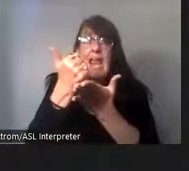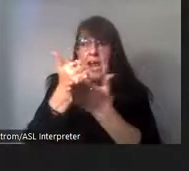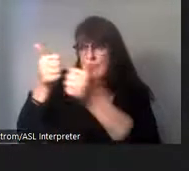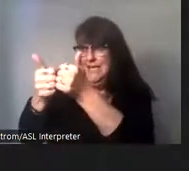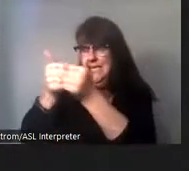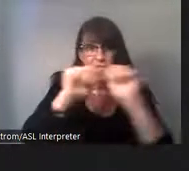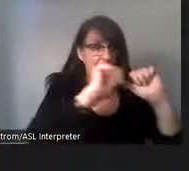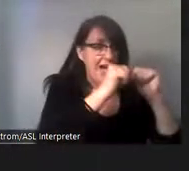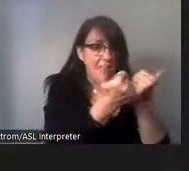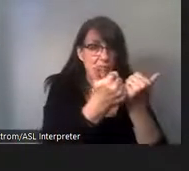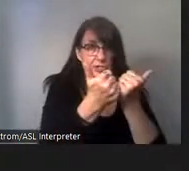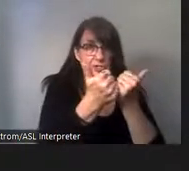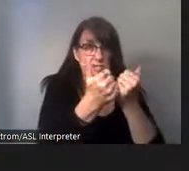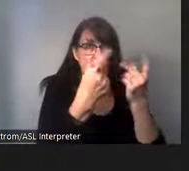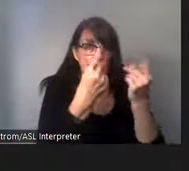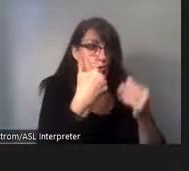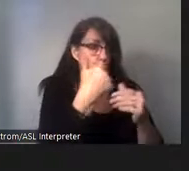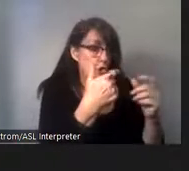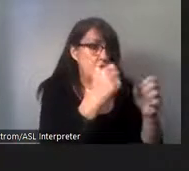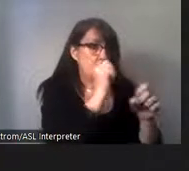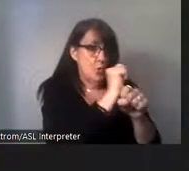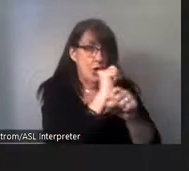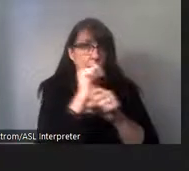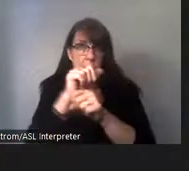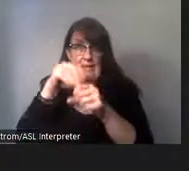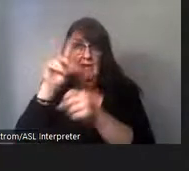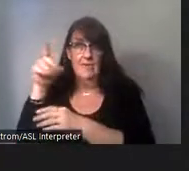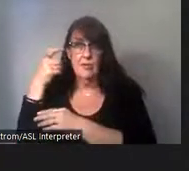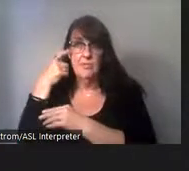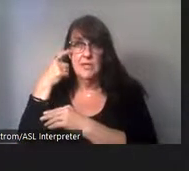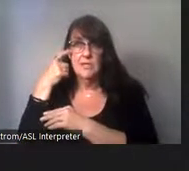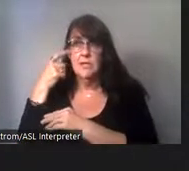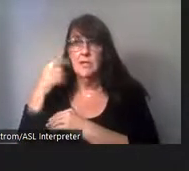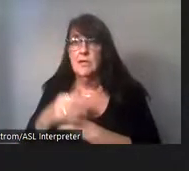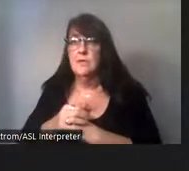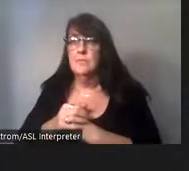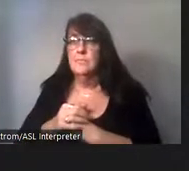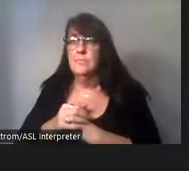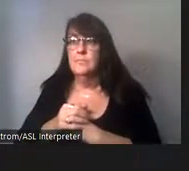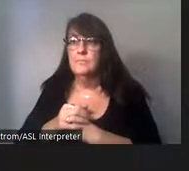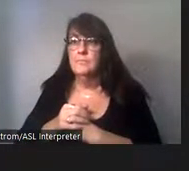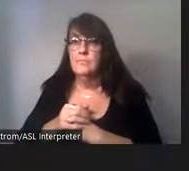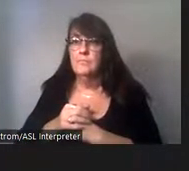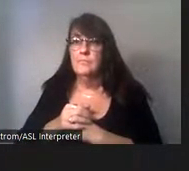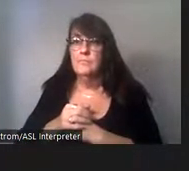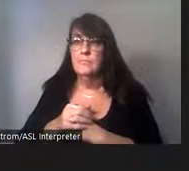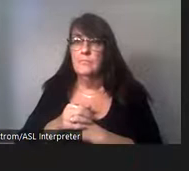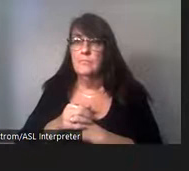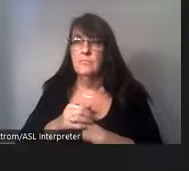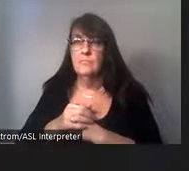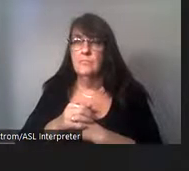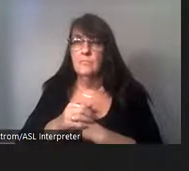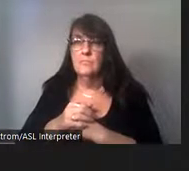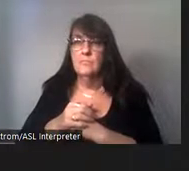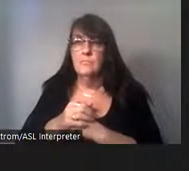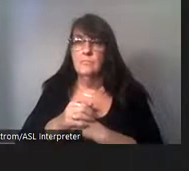agency leverage good work going on elsewhere in the government. So if you have thoughts on either of those, that